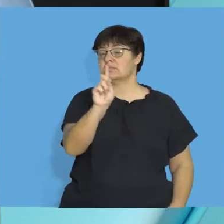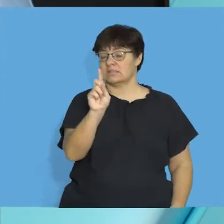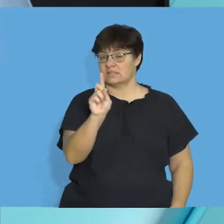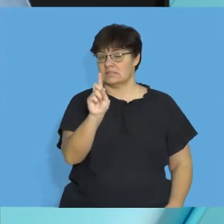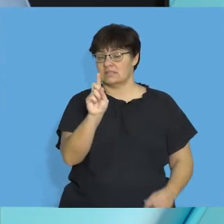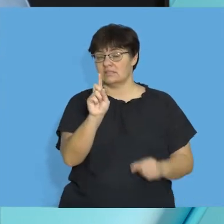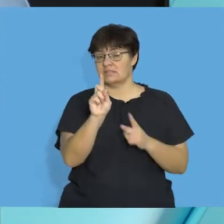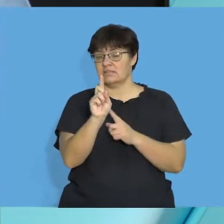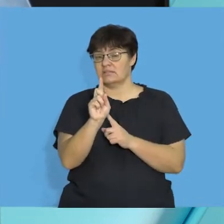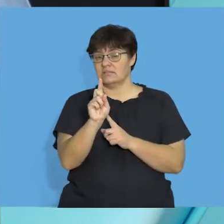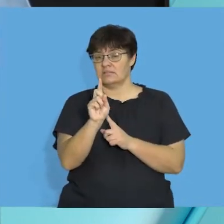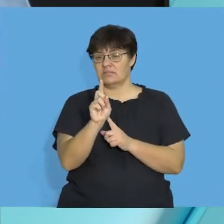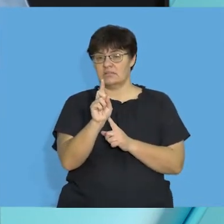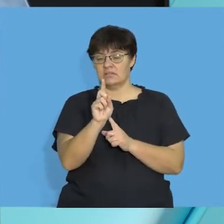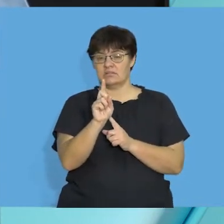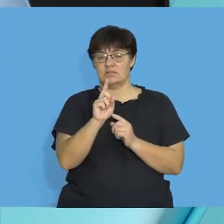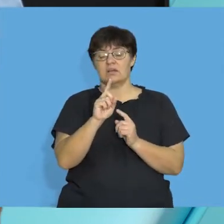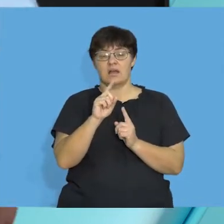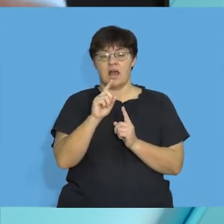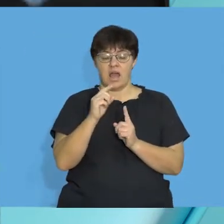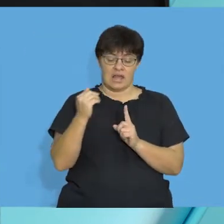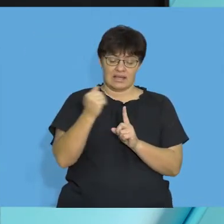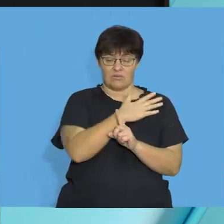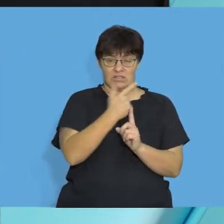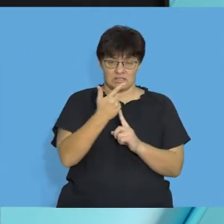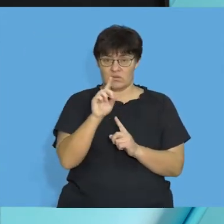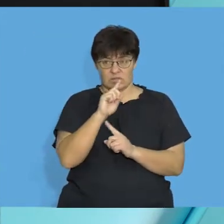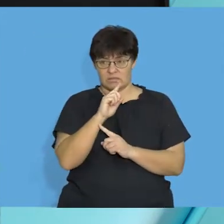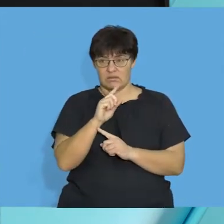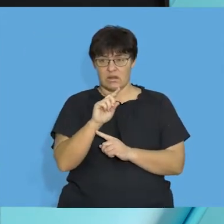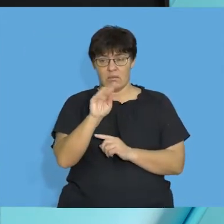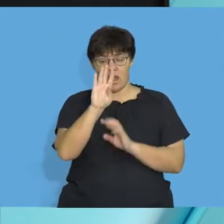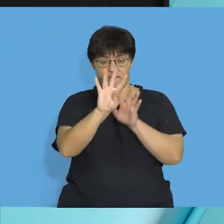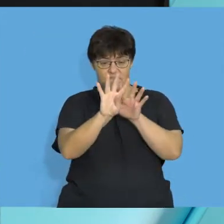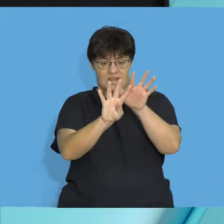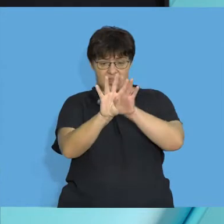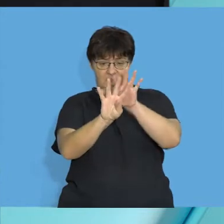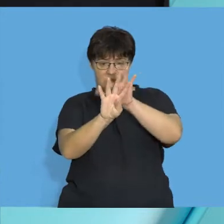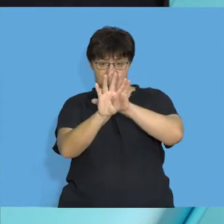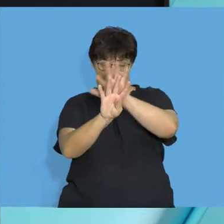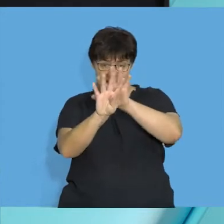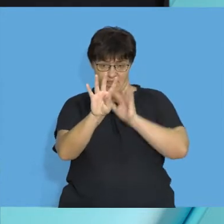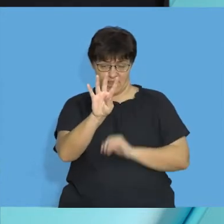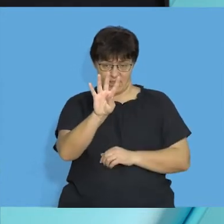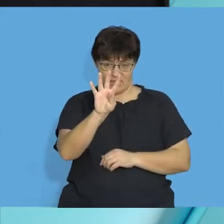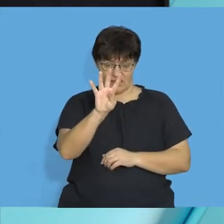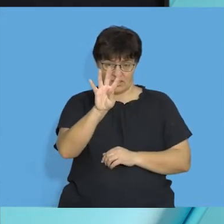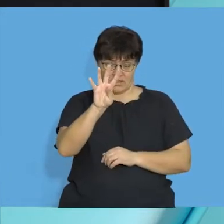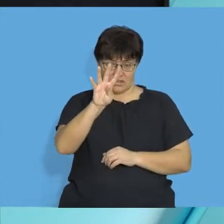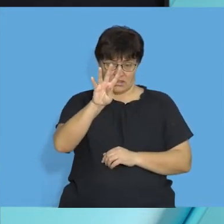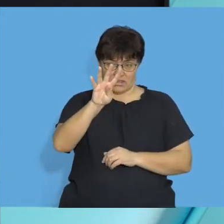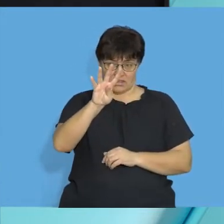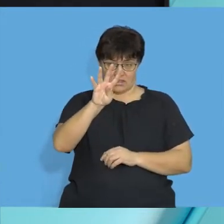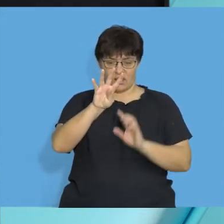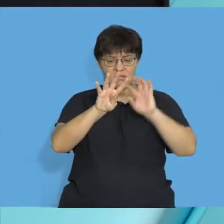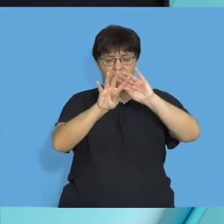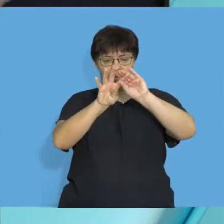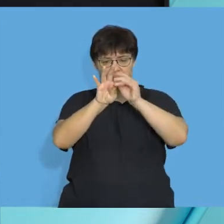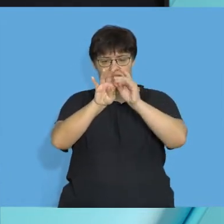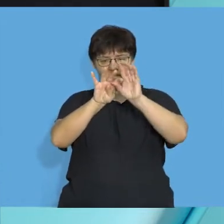the direction of the current, which I use my fingers for. So in a coil, there are